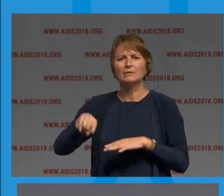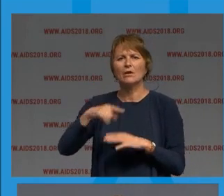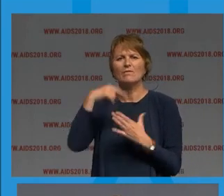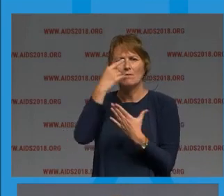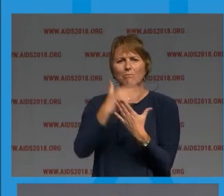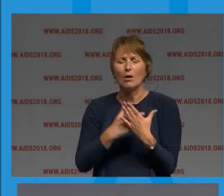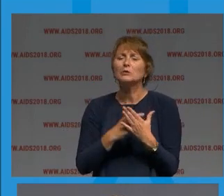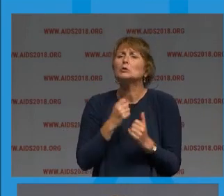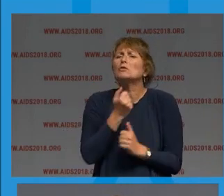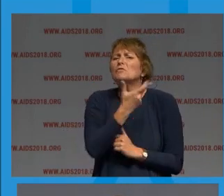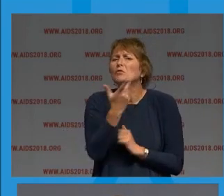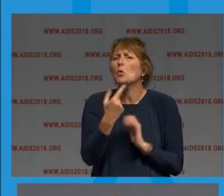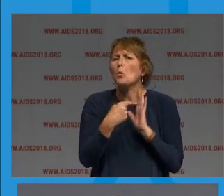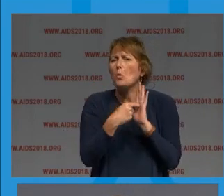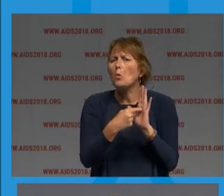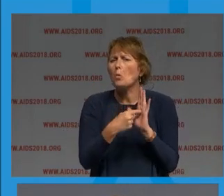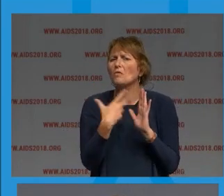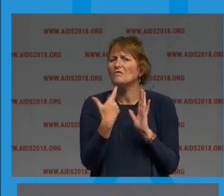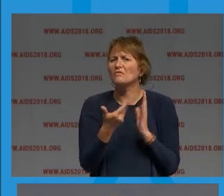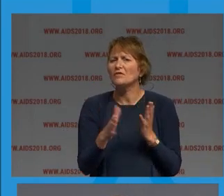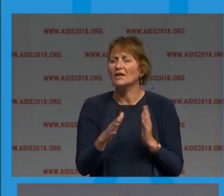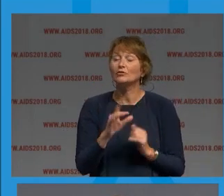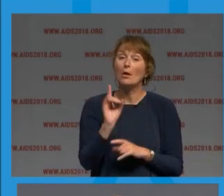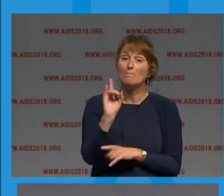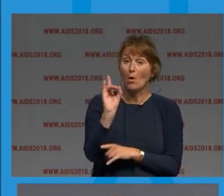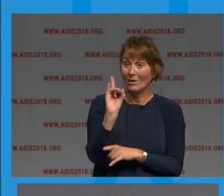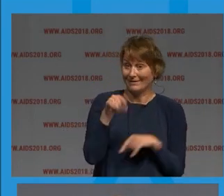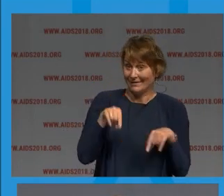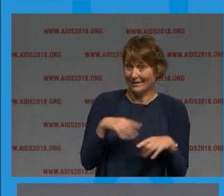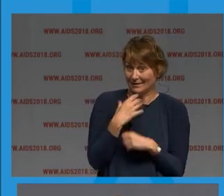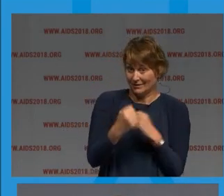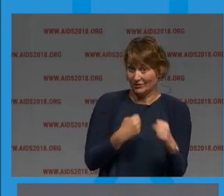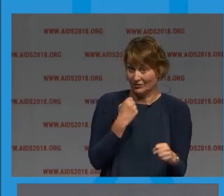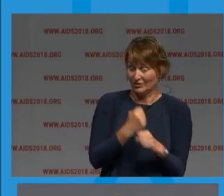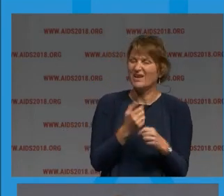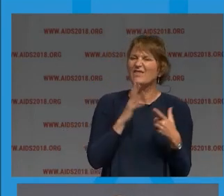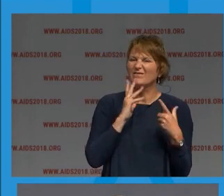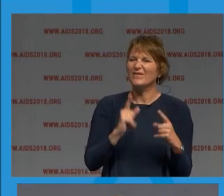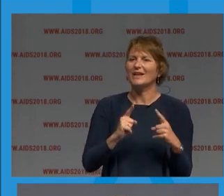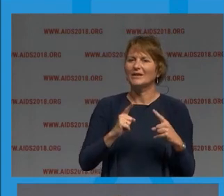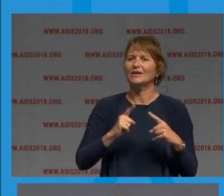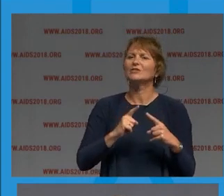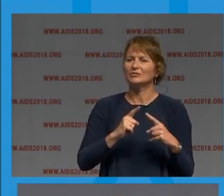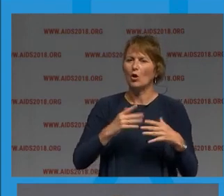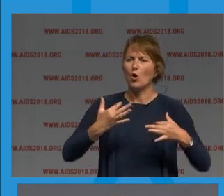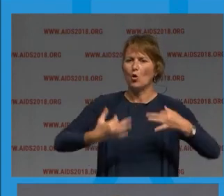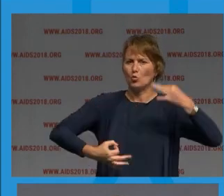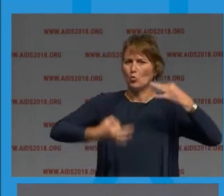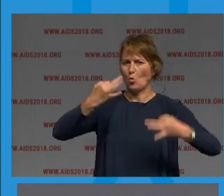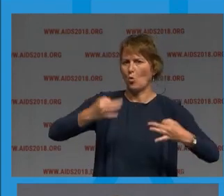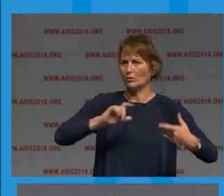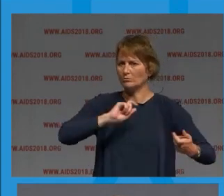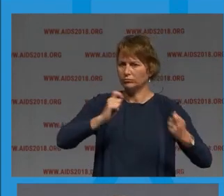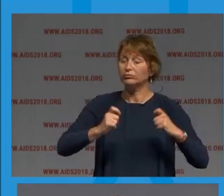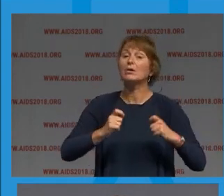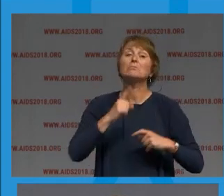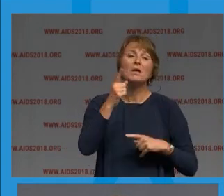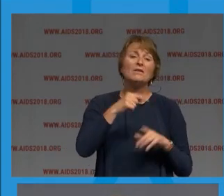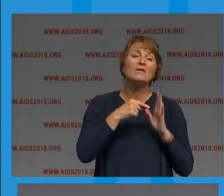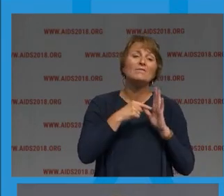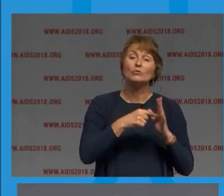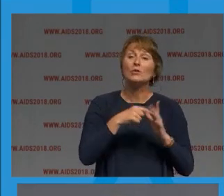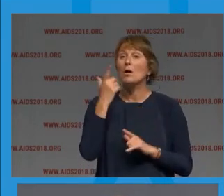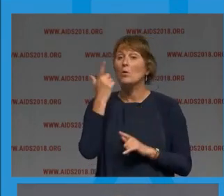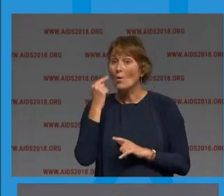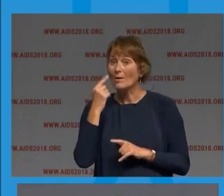reform. For example, Bolivia made this year changes in criminal code and reduced sentences for